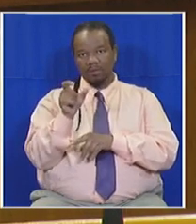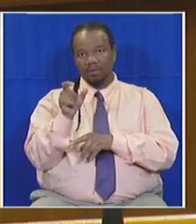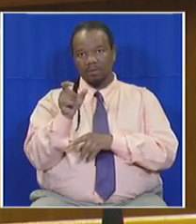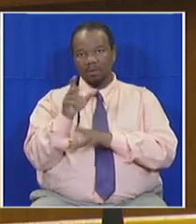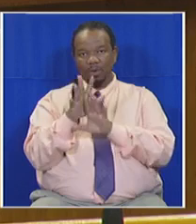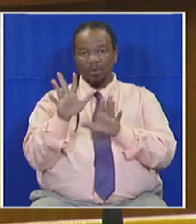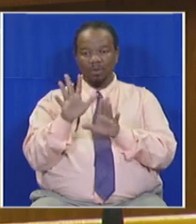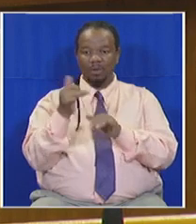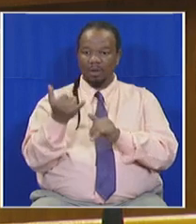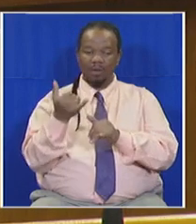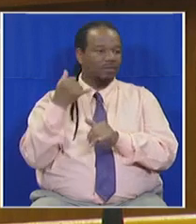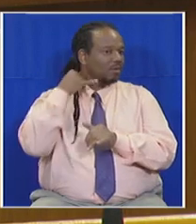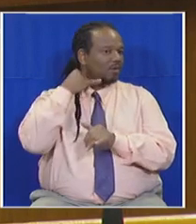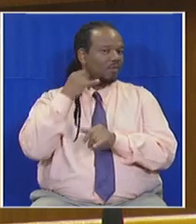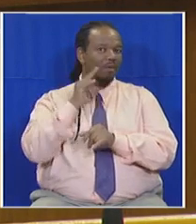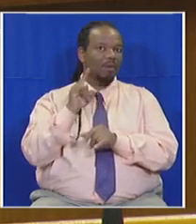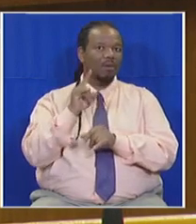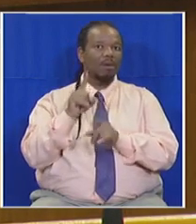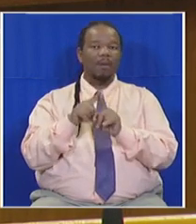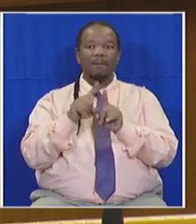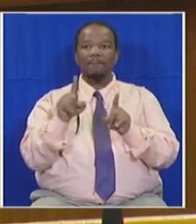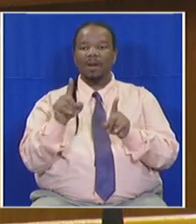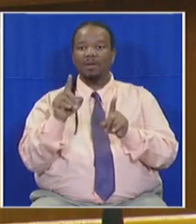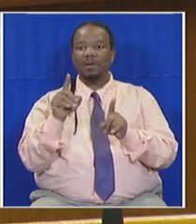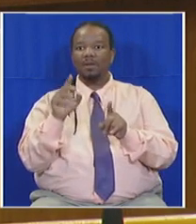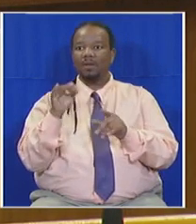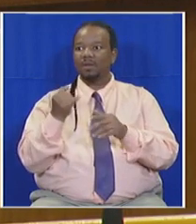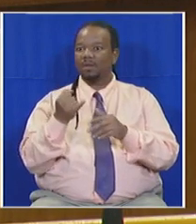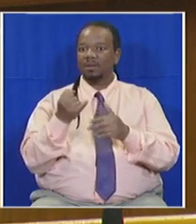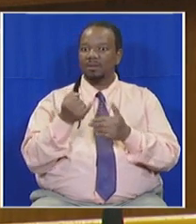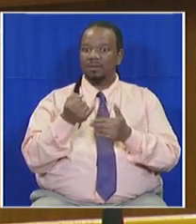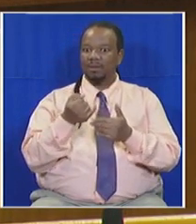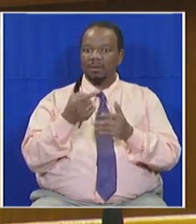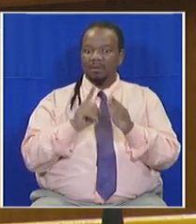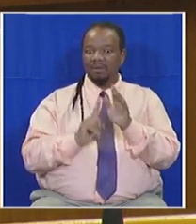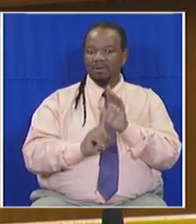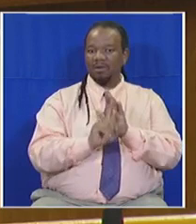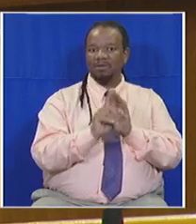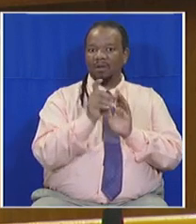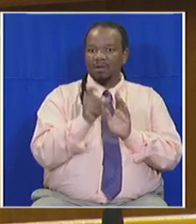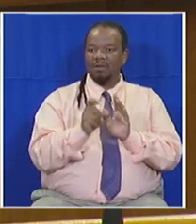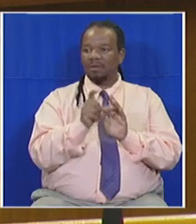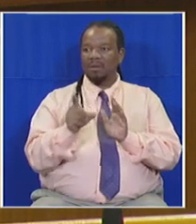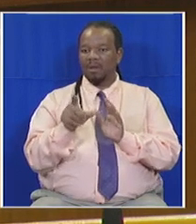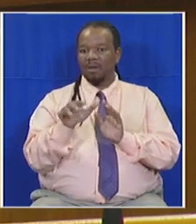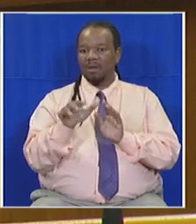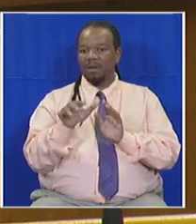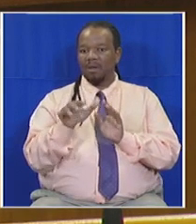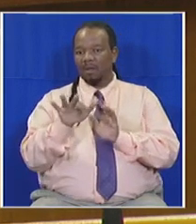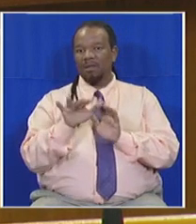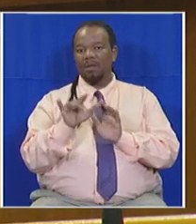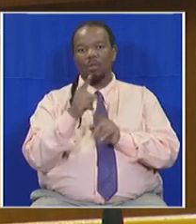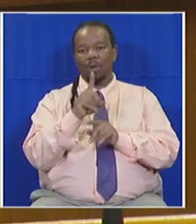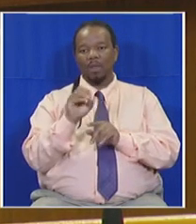slave, but a pariah in the land of his birth." And 101 years after this book was